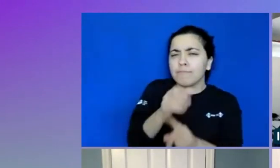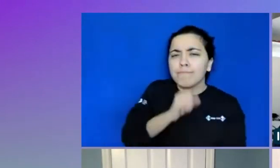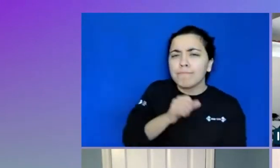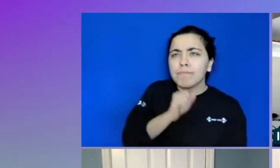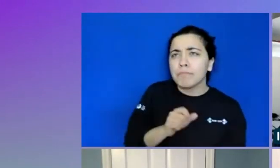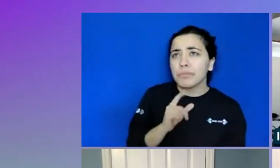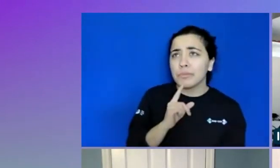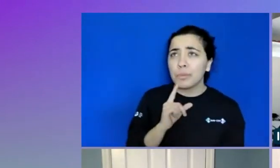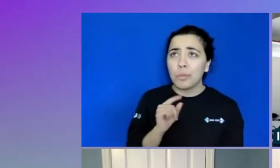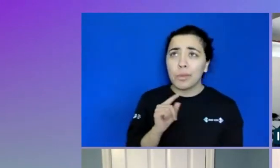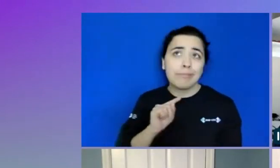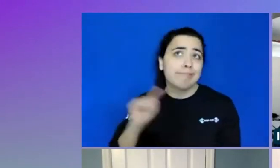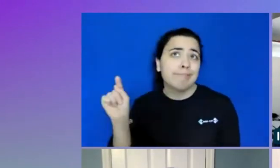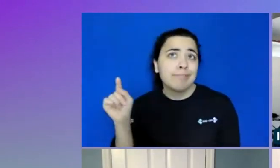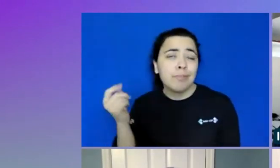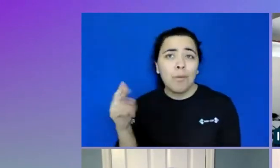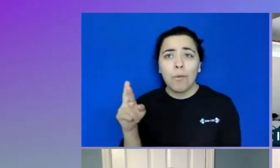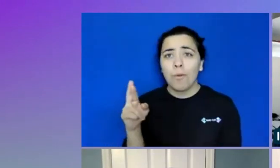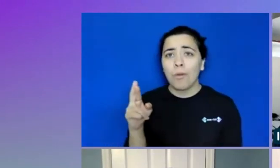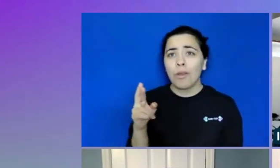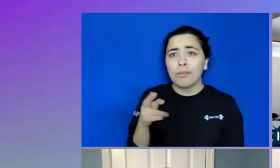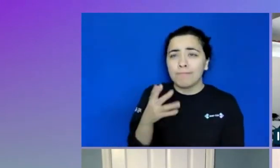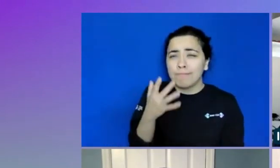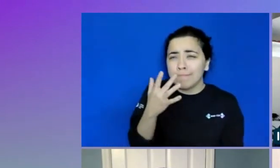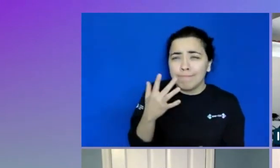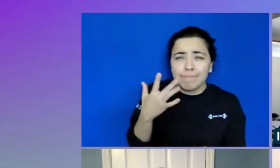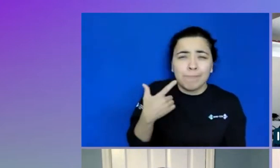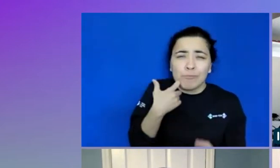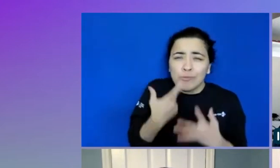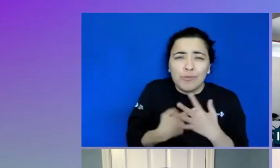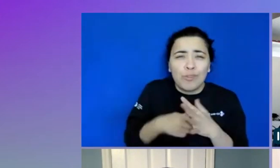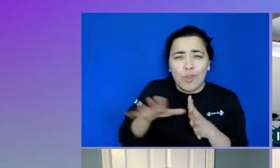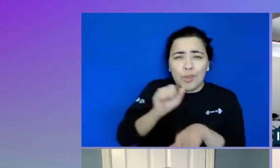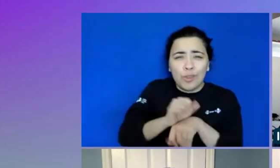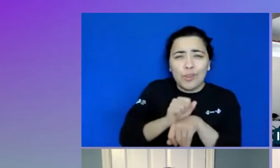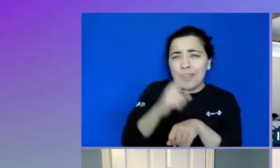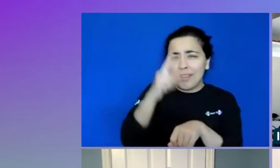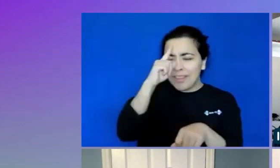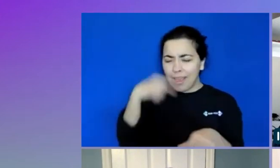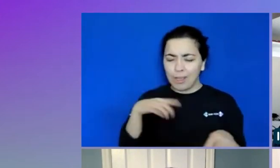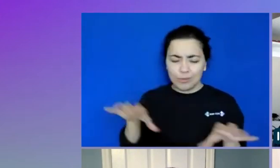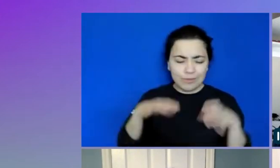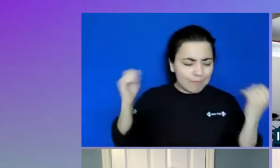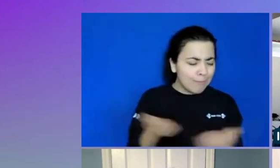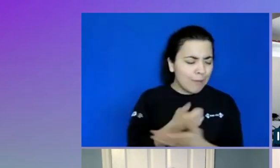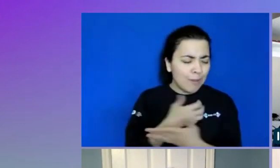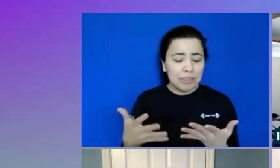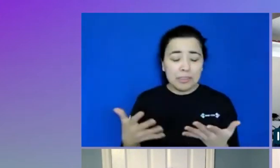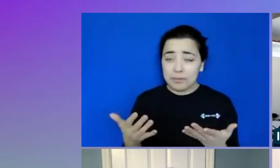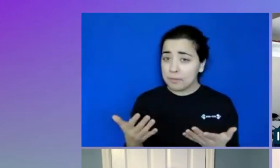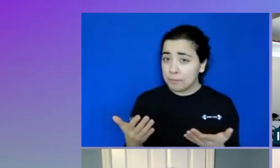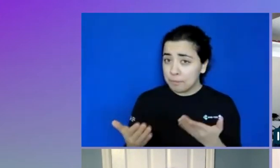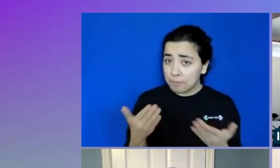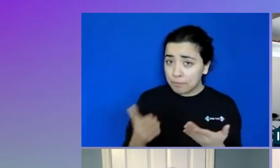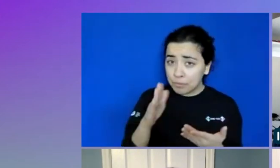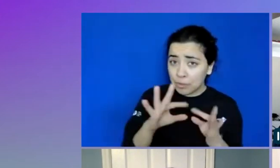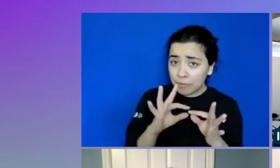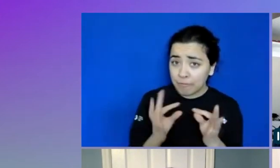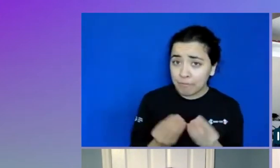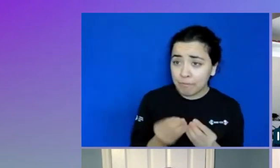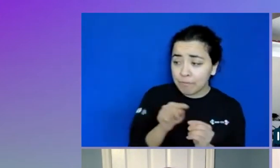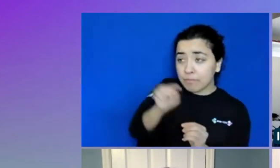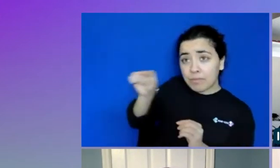now or early in your career and you can do it all. But you may have a family member that has